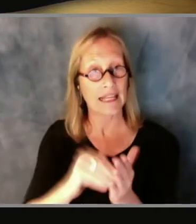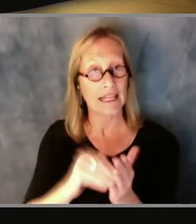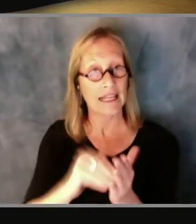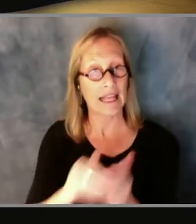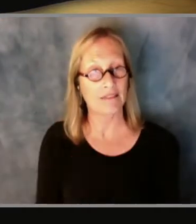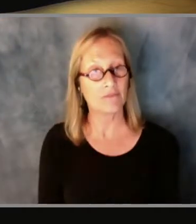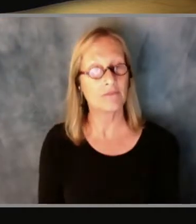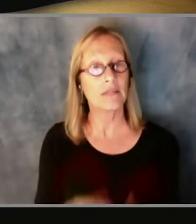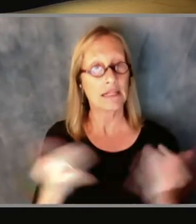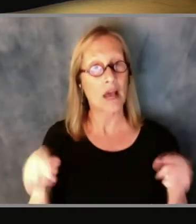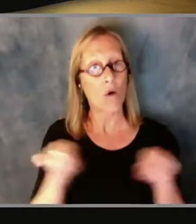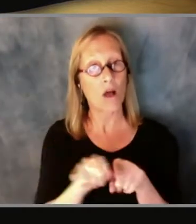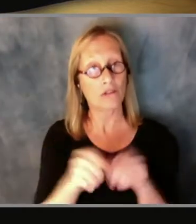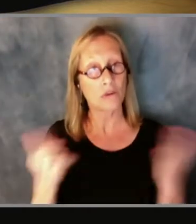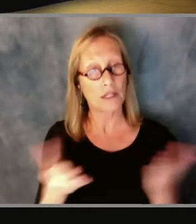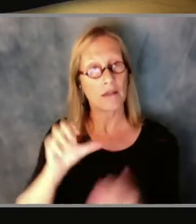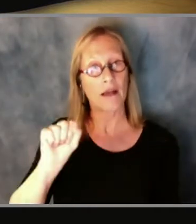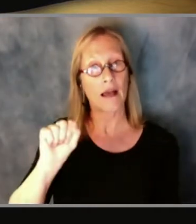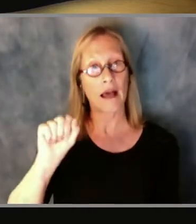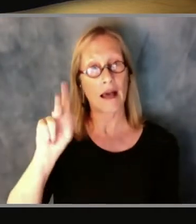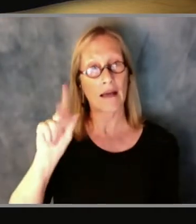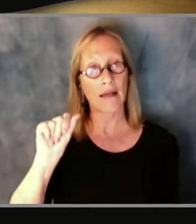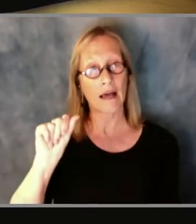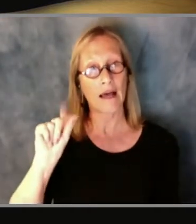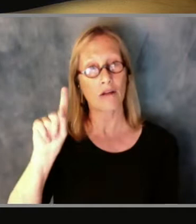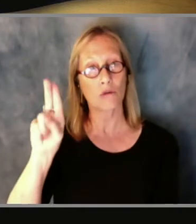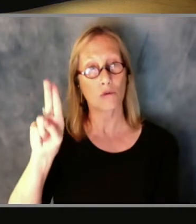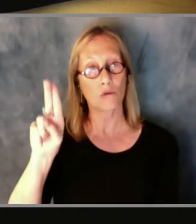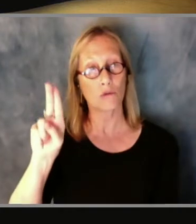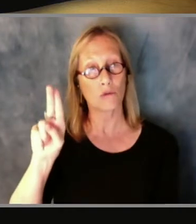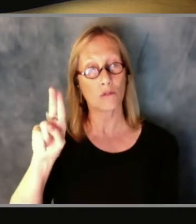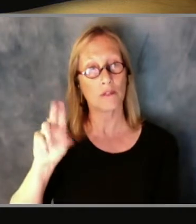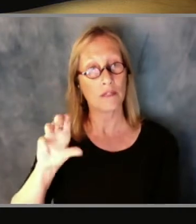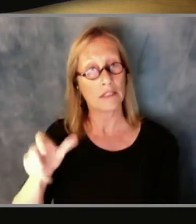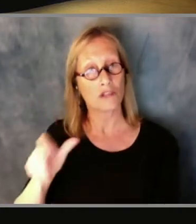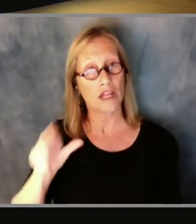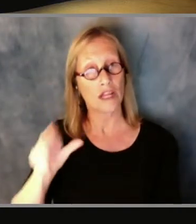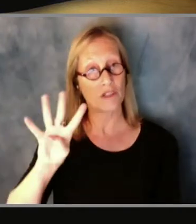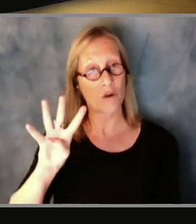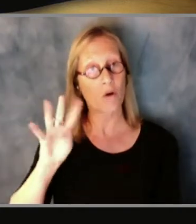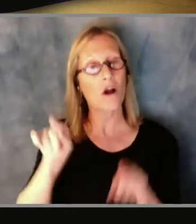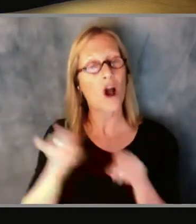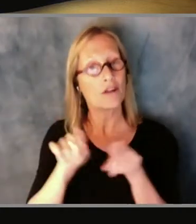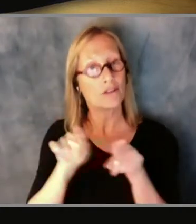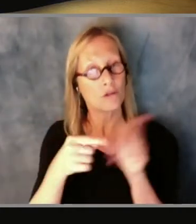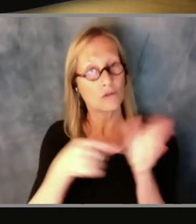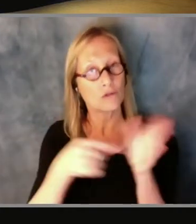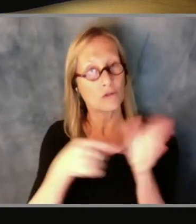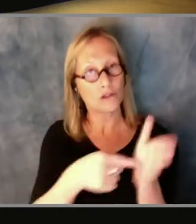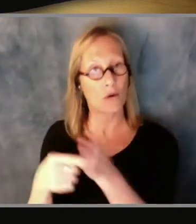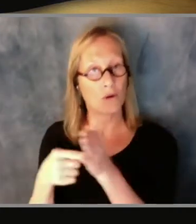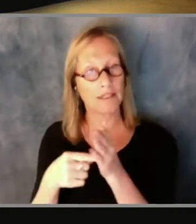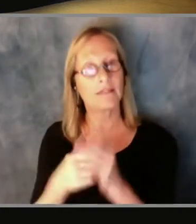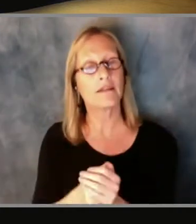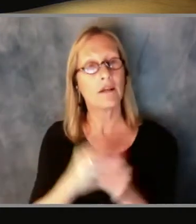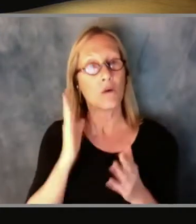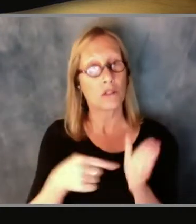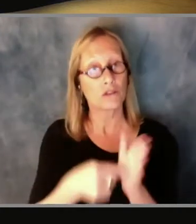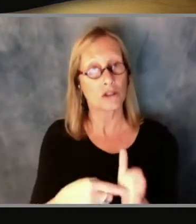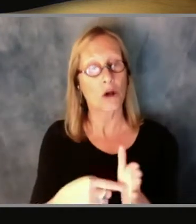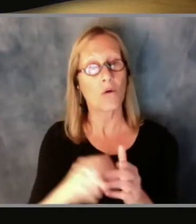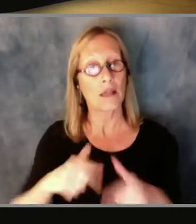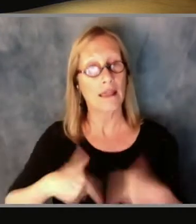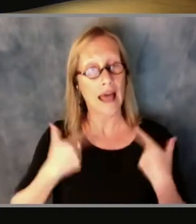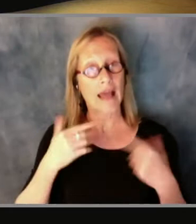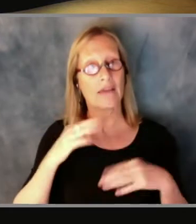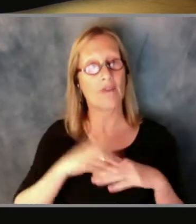This year's MDA forums are being live broadcast on Akaku Channel 54, live